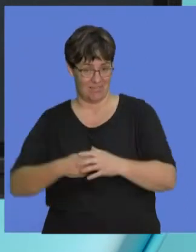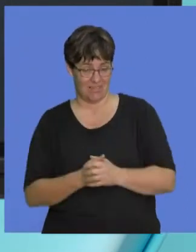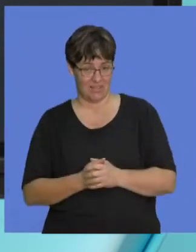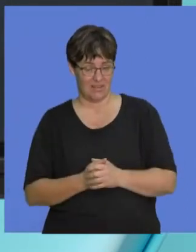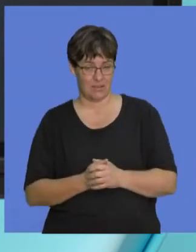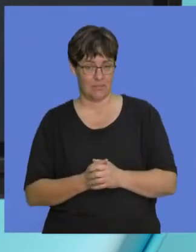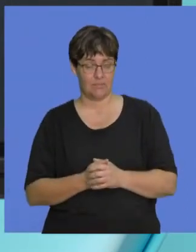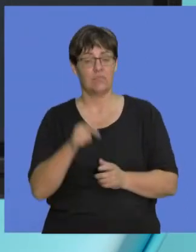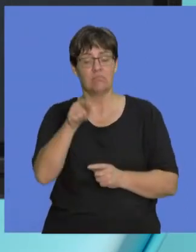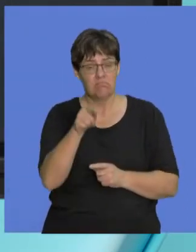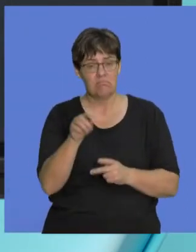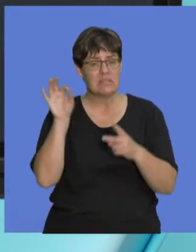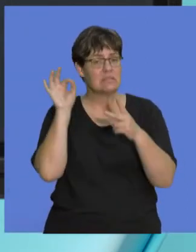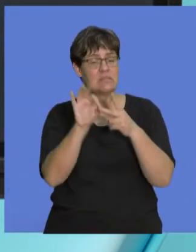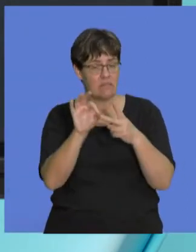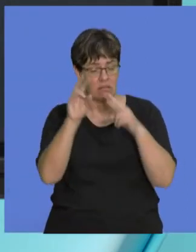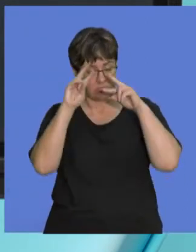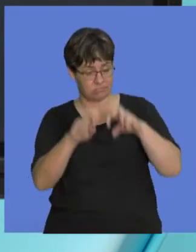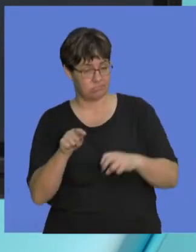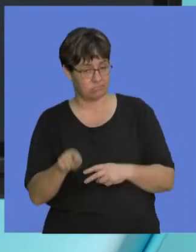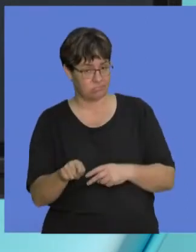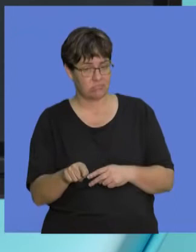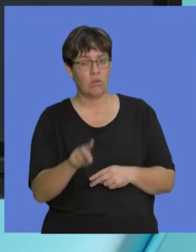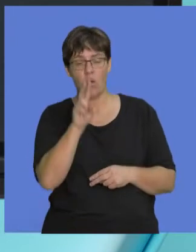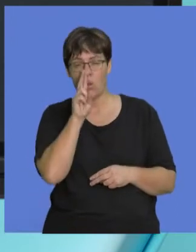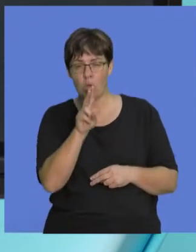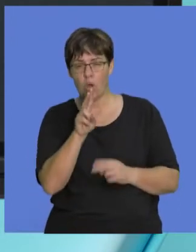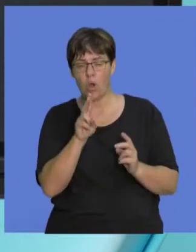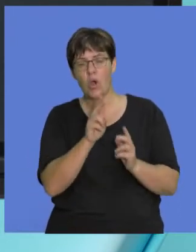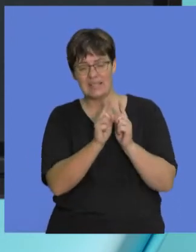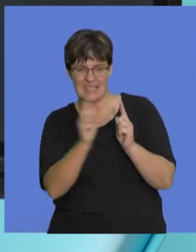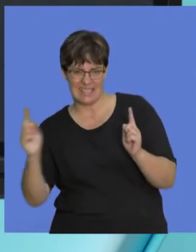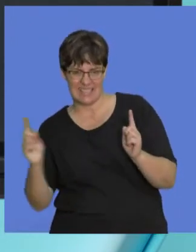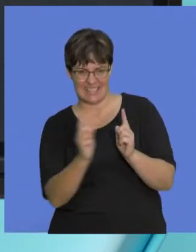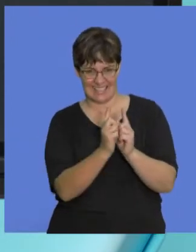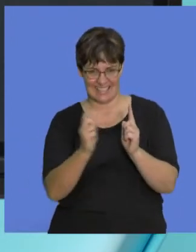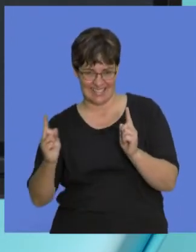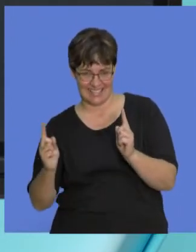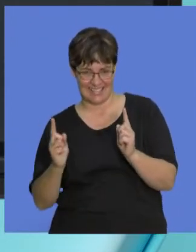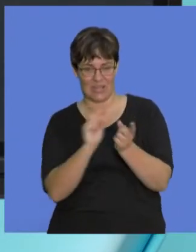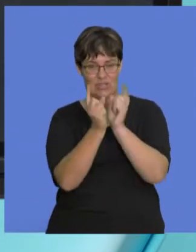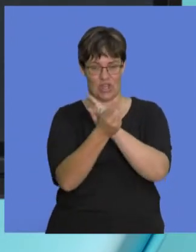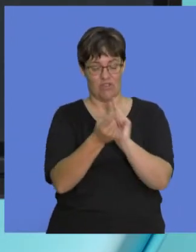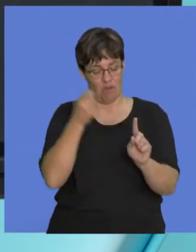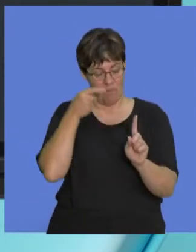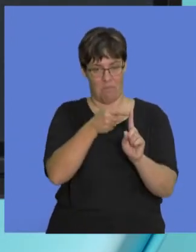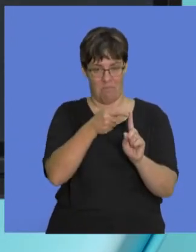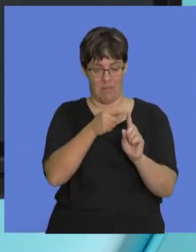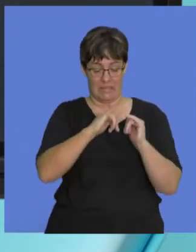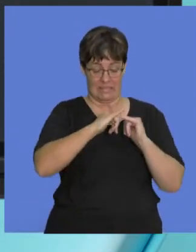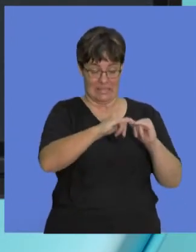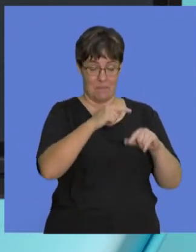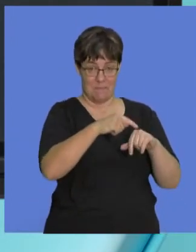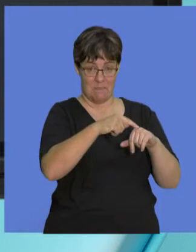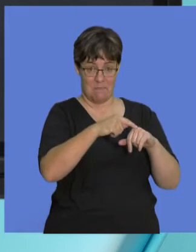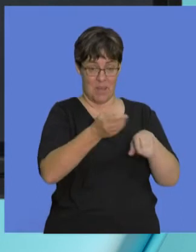once again, in this particular exploration, we looked at varying distance or changing the distance from the surface of the charge and seeing how